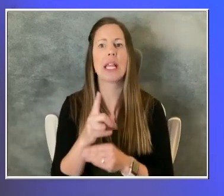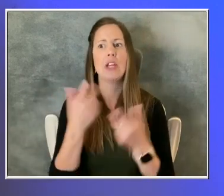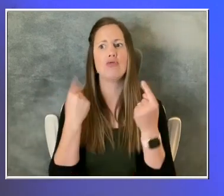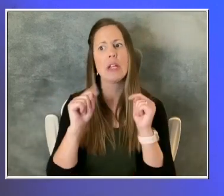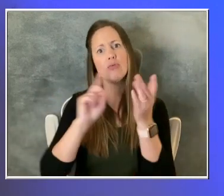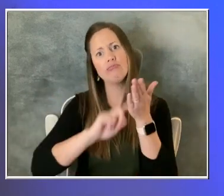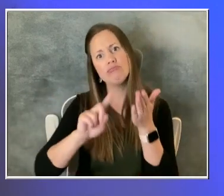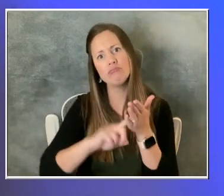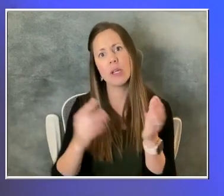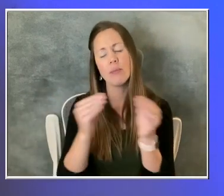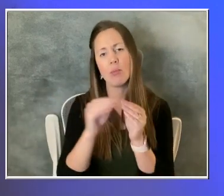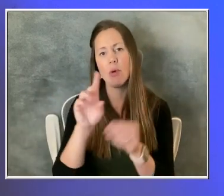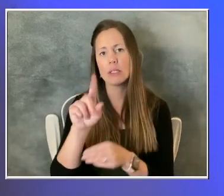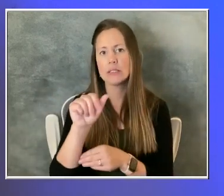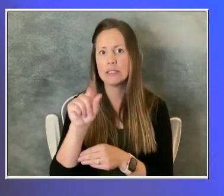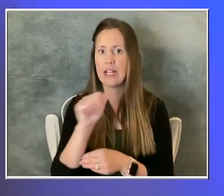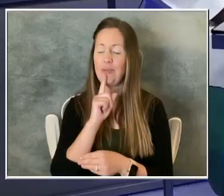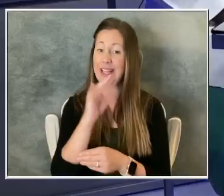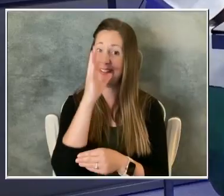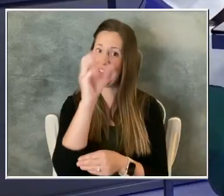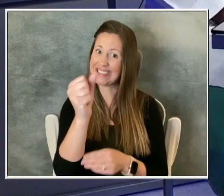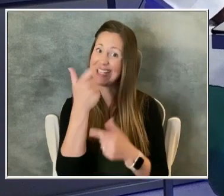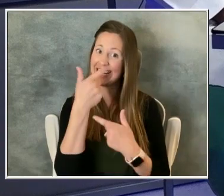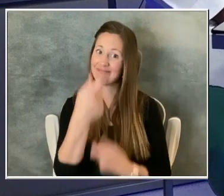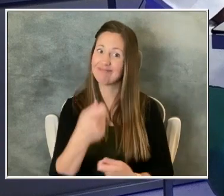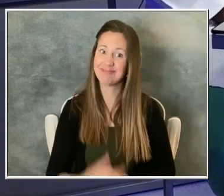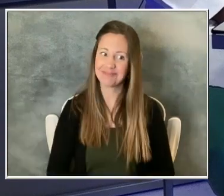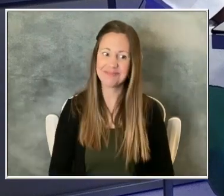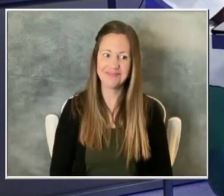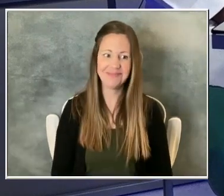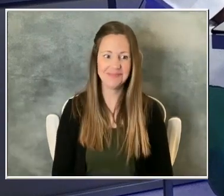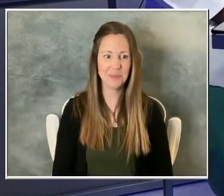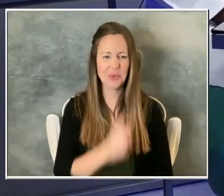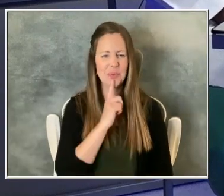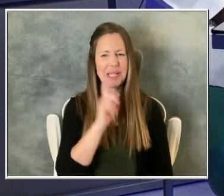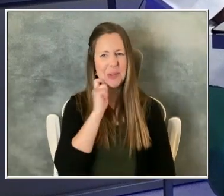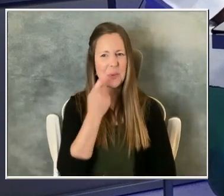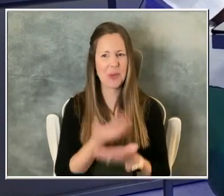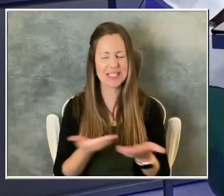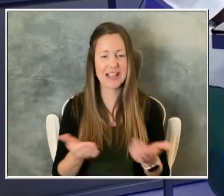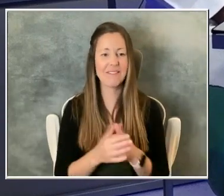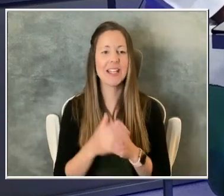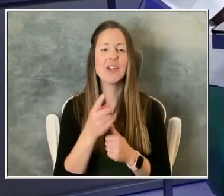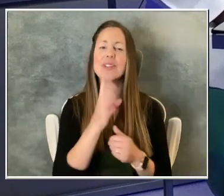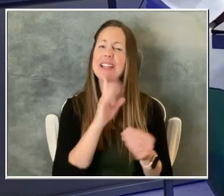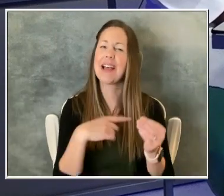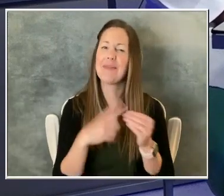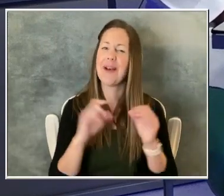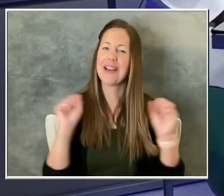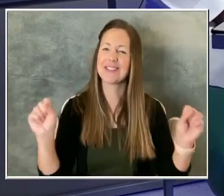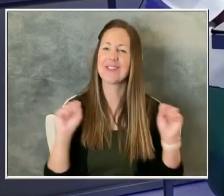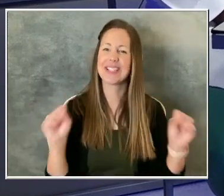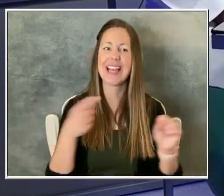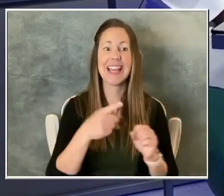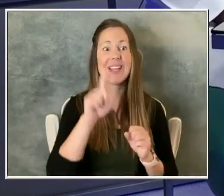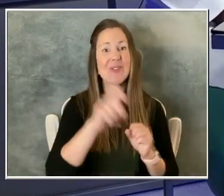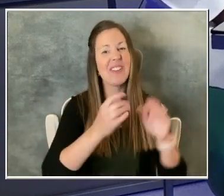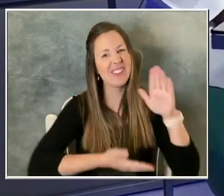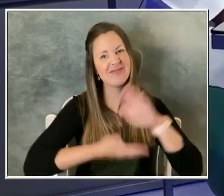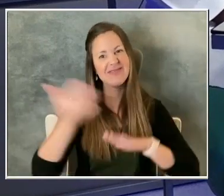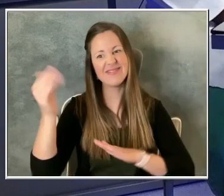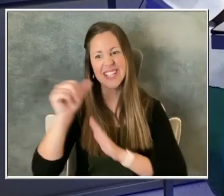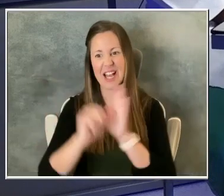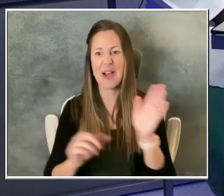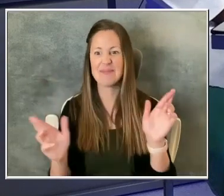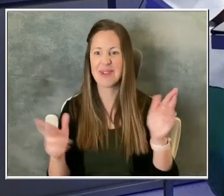think fascinating data. You know, this is pretty cool stuff. And I know you've got to, speaking of exercise, run back to the operating room because